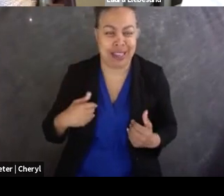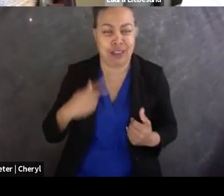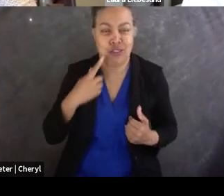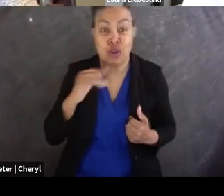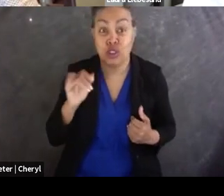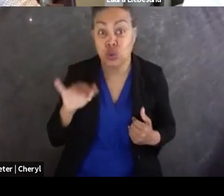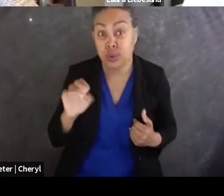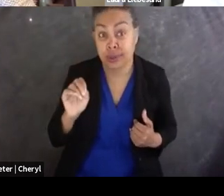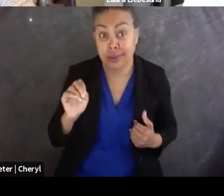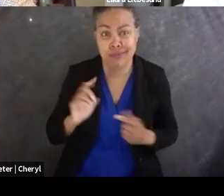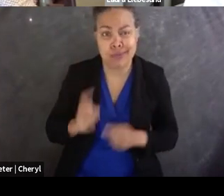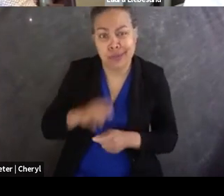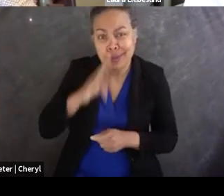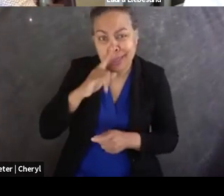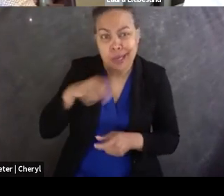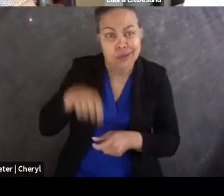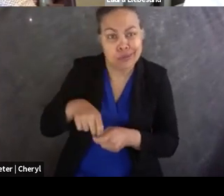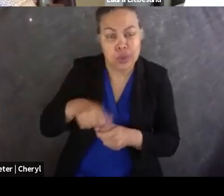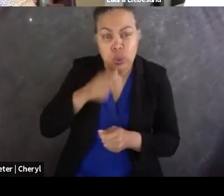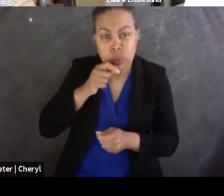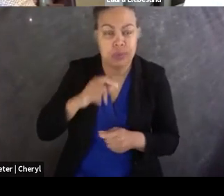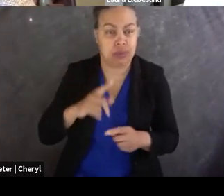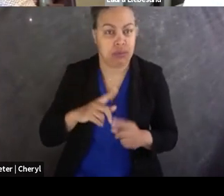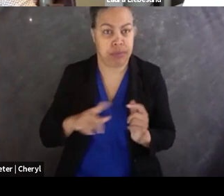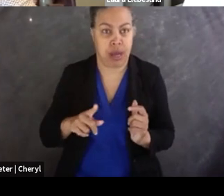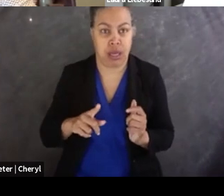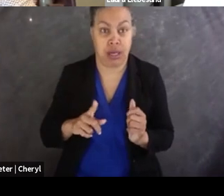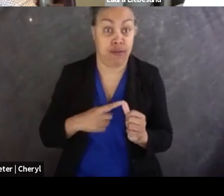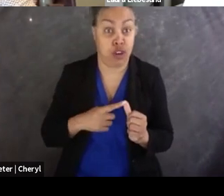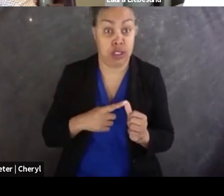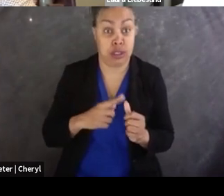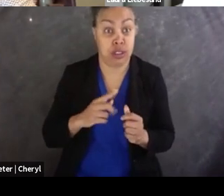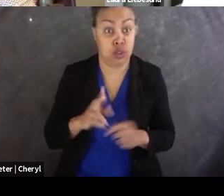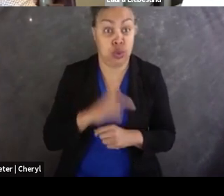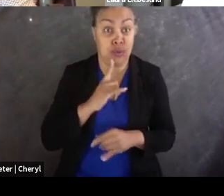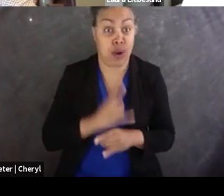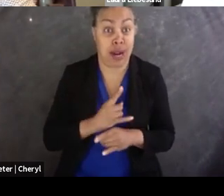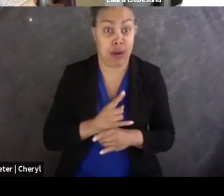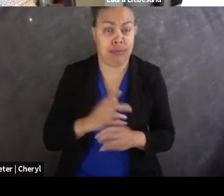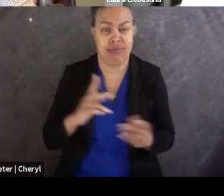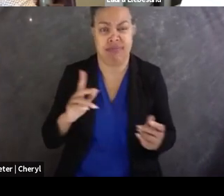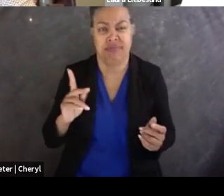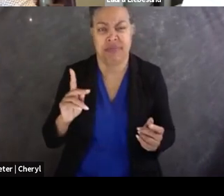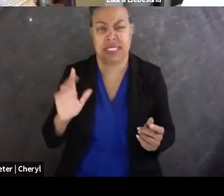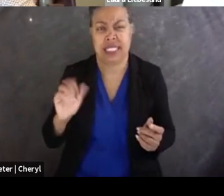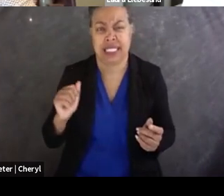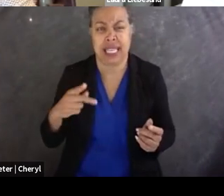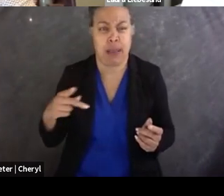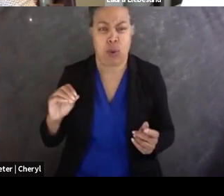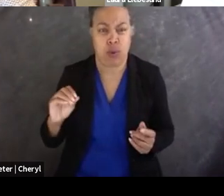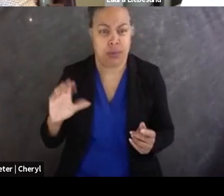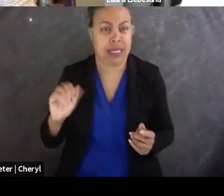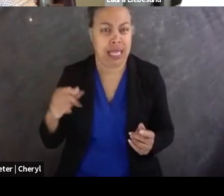But one of the first to actually apply that to cocktails was Capo, Capo